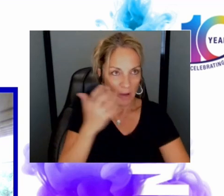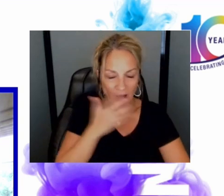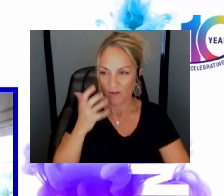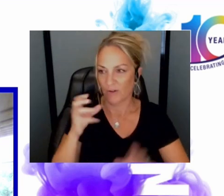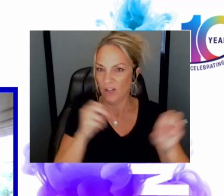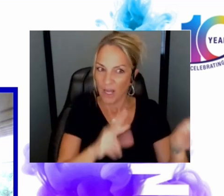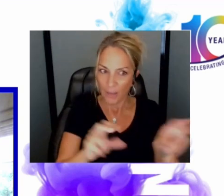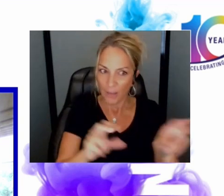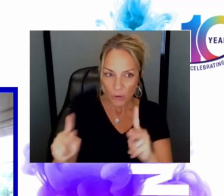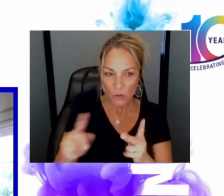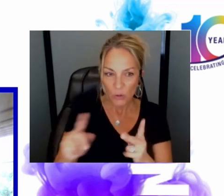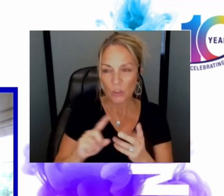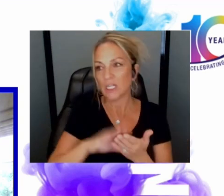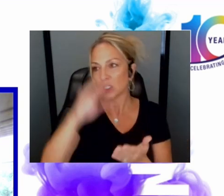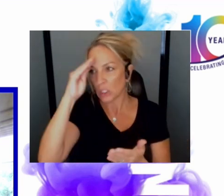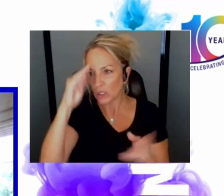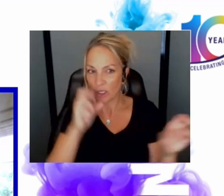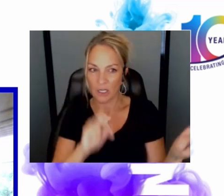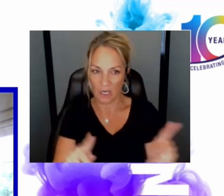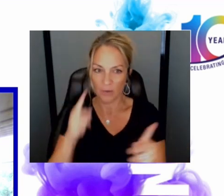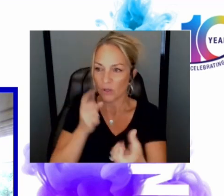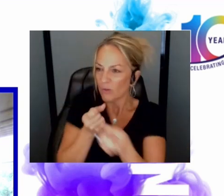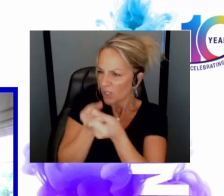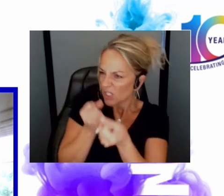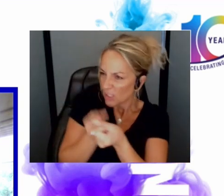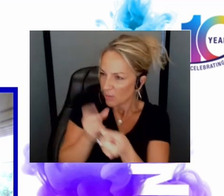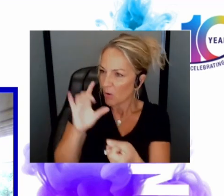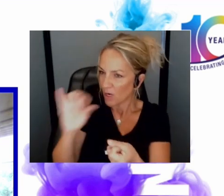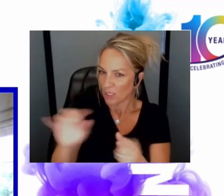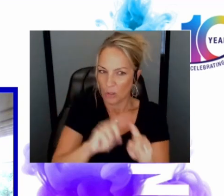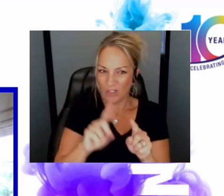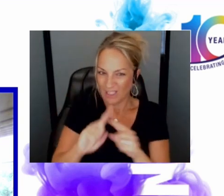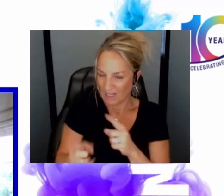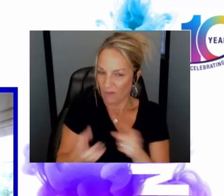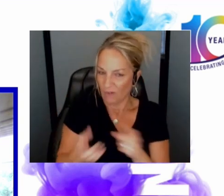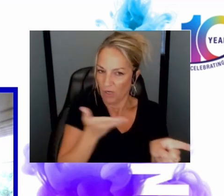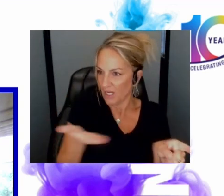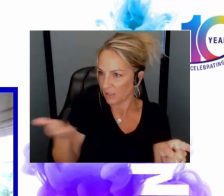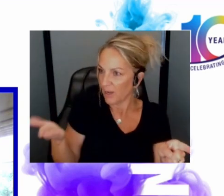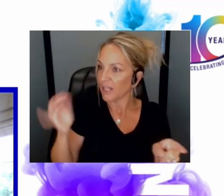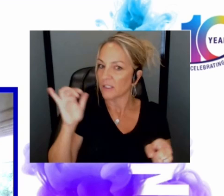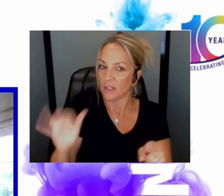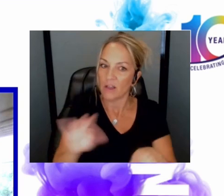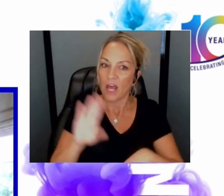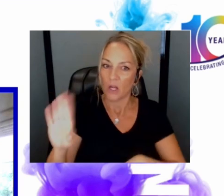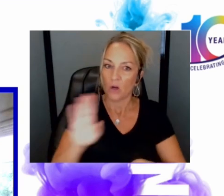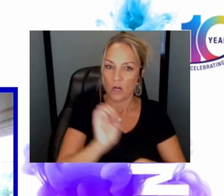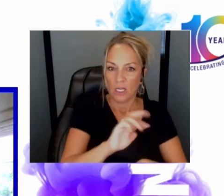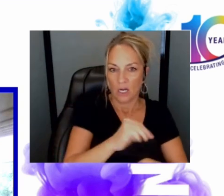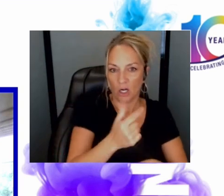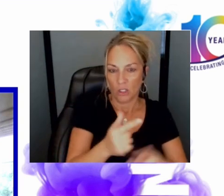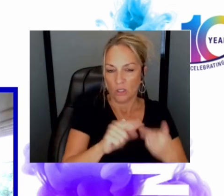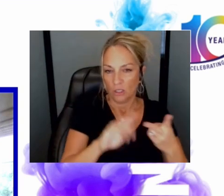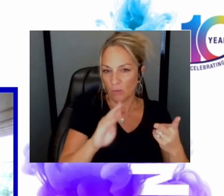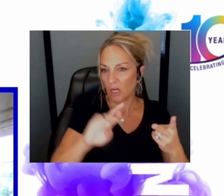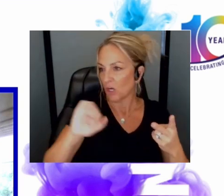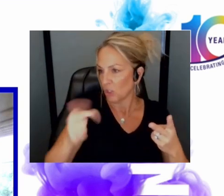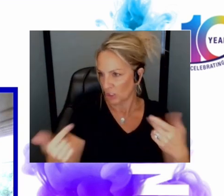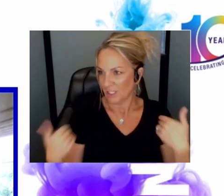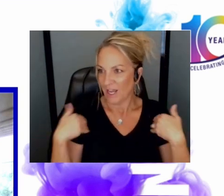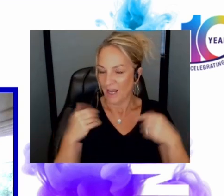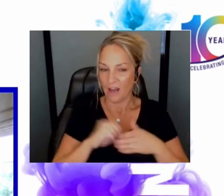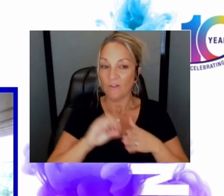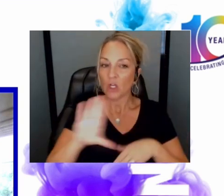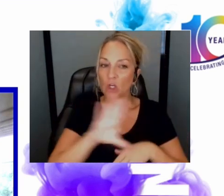opportunities and support aspects that your respective ERGs and BRGs hold in your companies. Moving a little